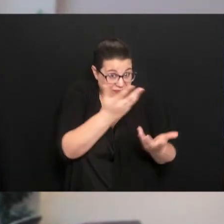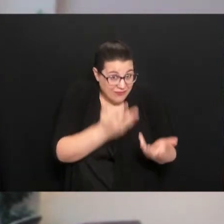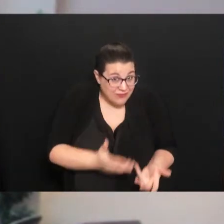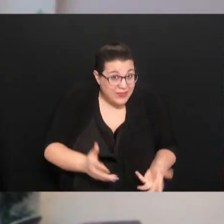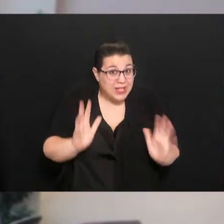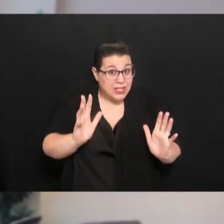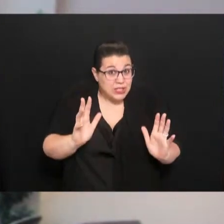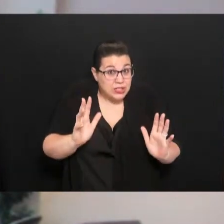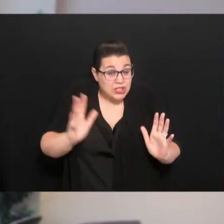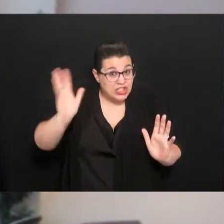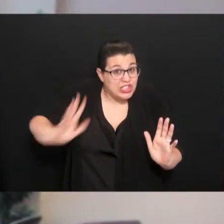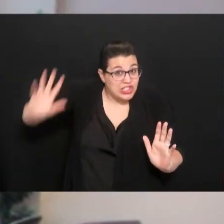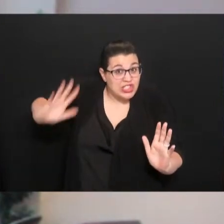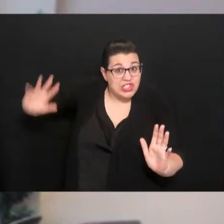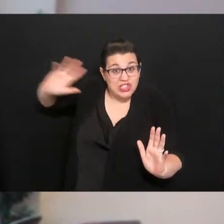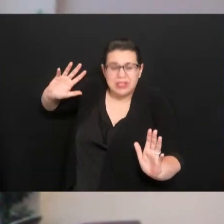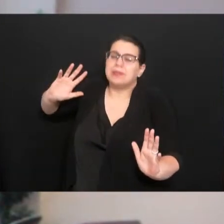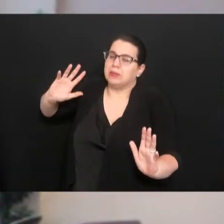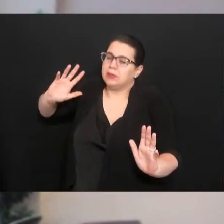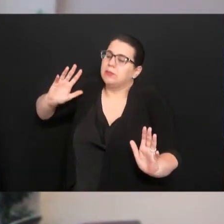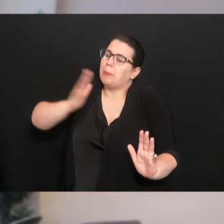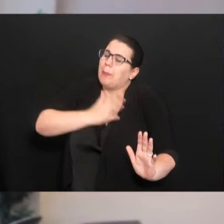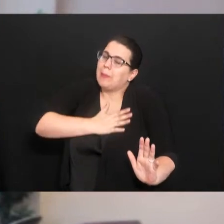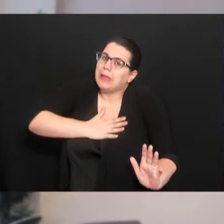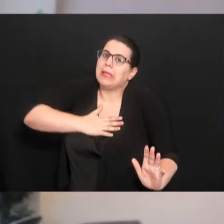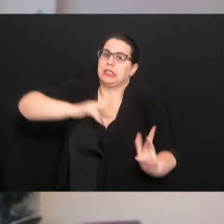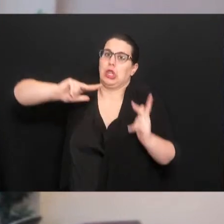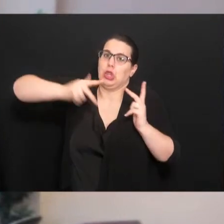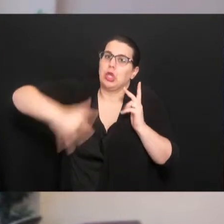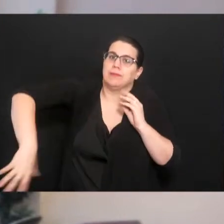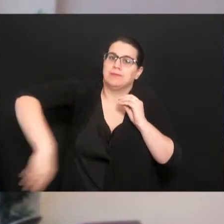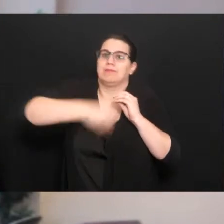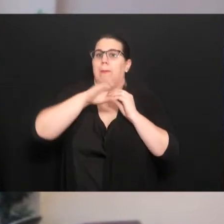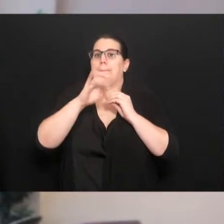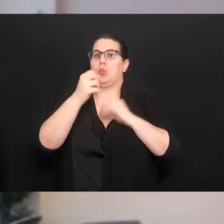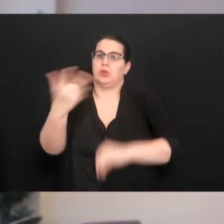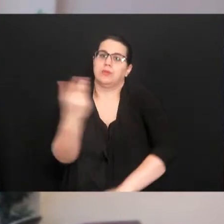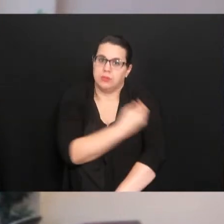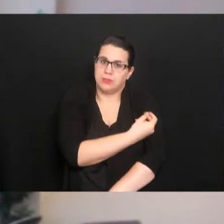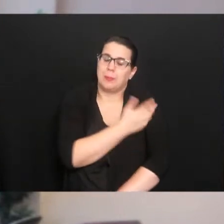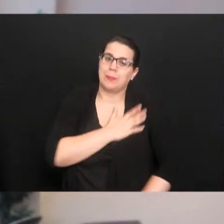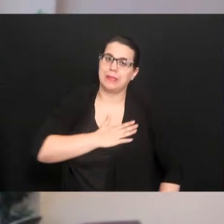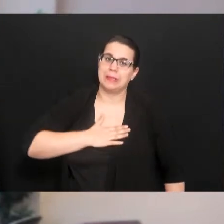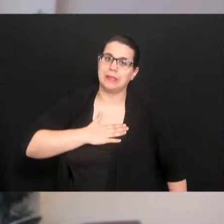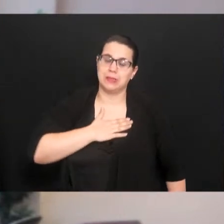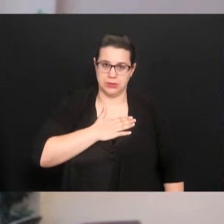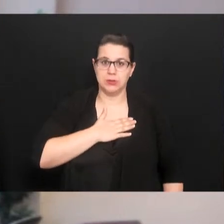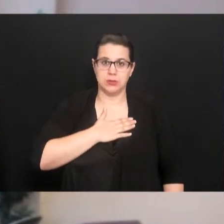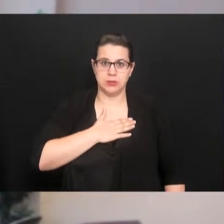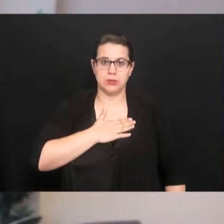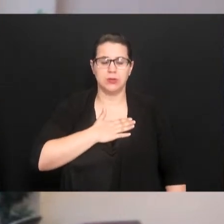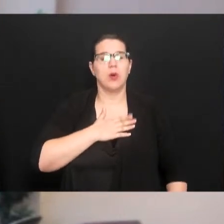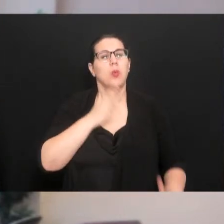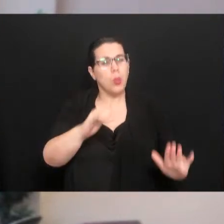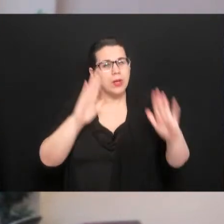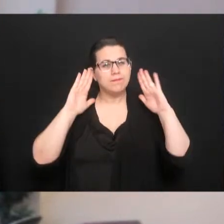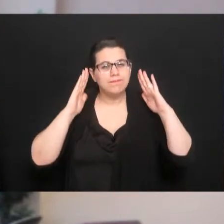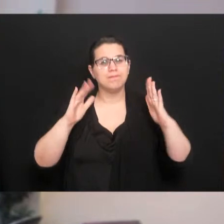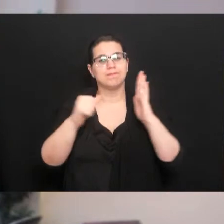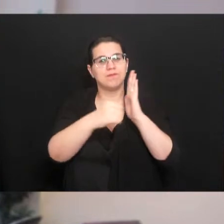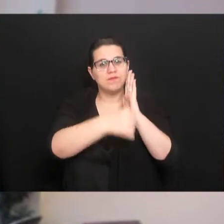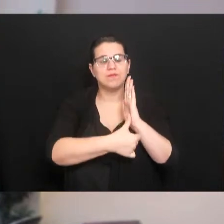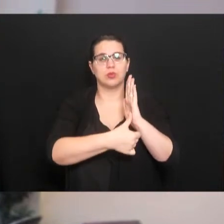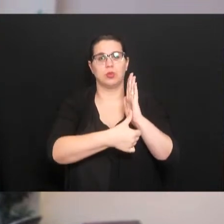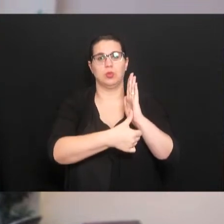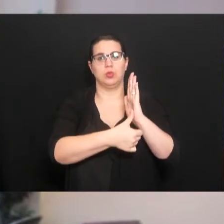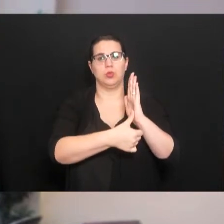long time ago. So please go get your boosters, and very, very much emphasis on our